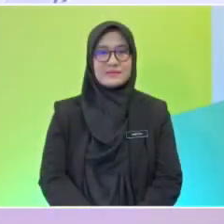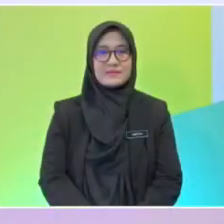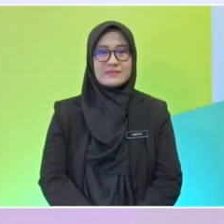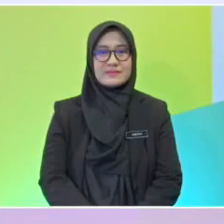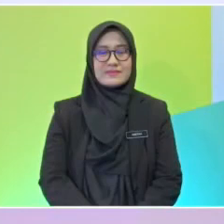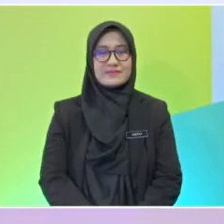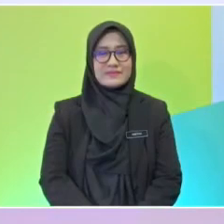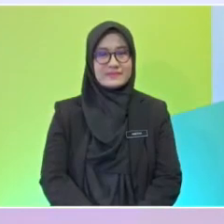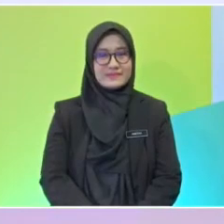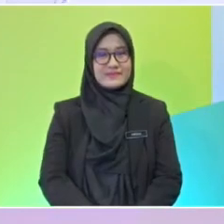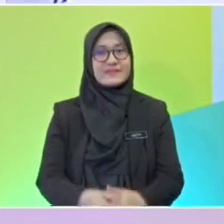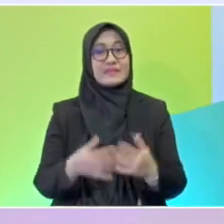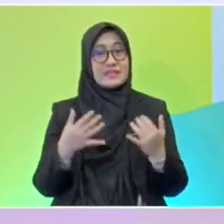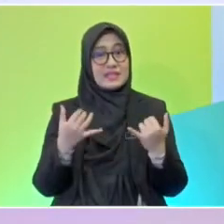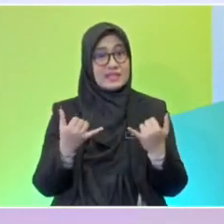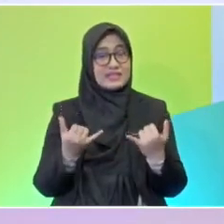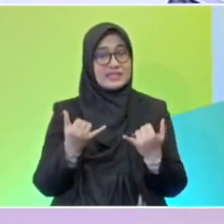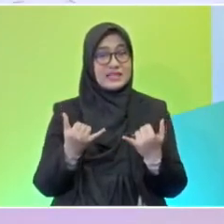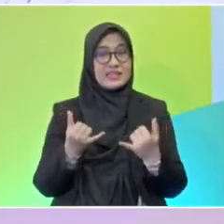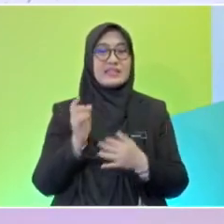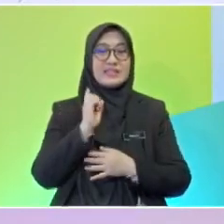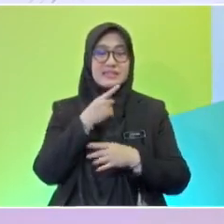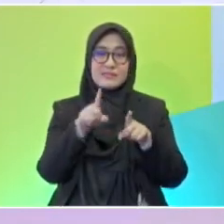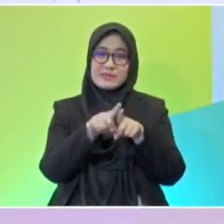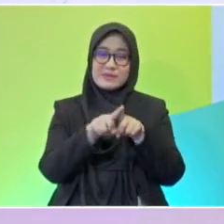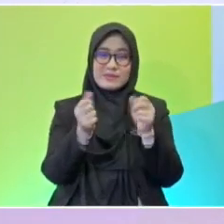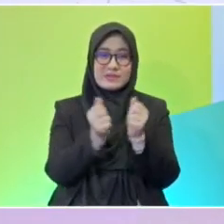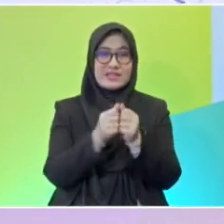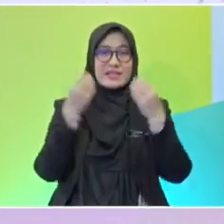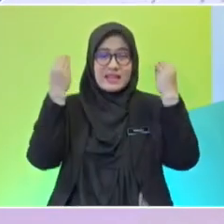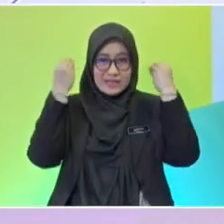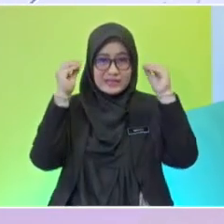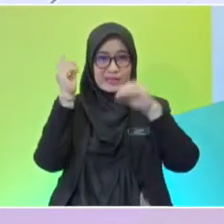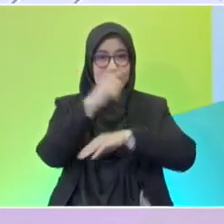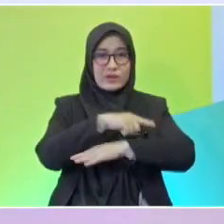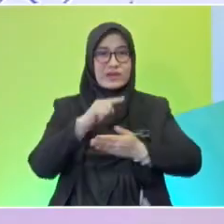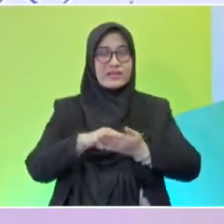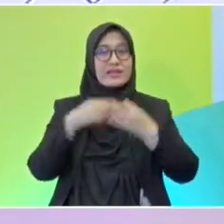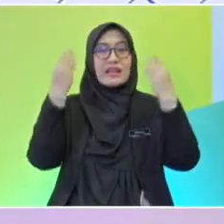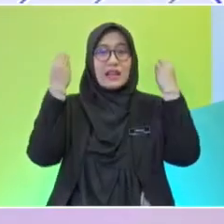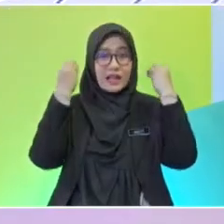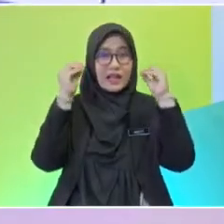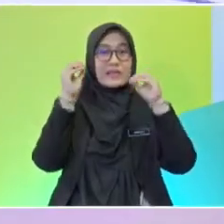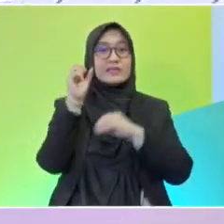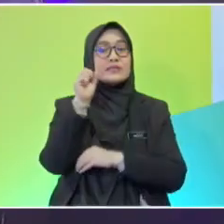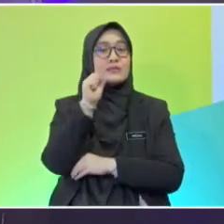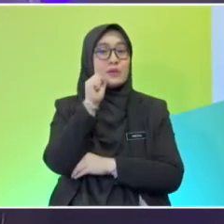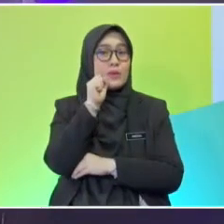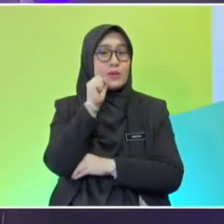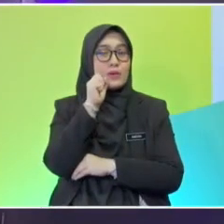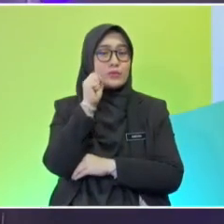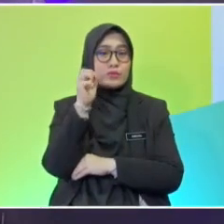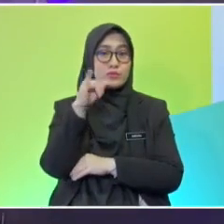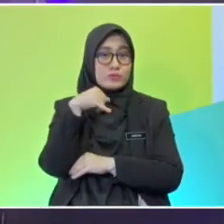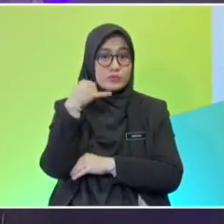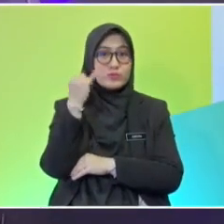All right, there you have it. Our teacher here is now in the studio with me, who is teacher Ching Suji or Miss Suji. Hi, Miss Suji.